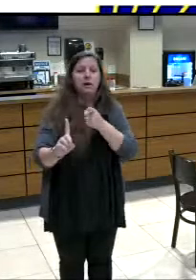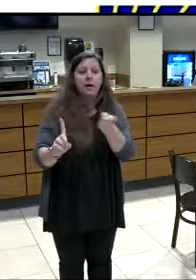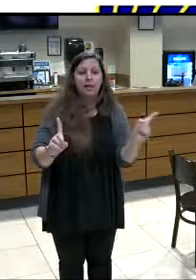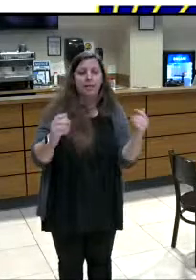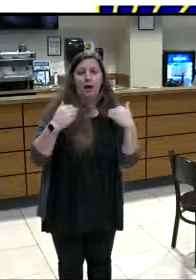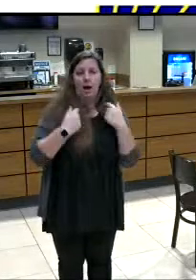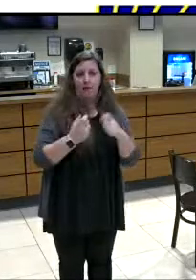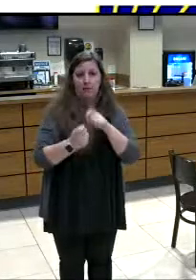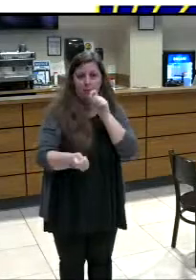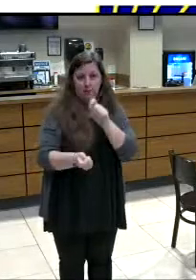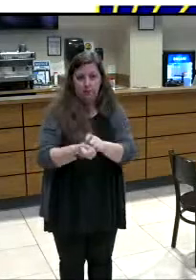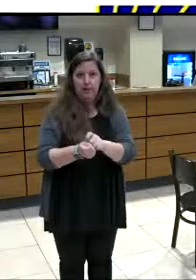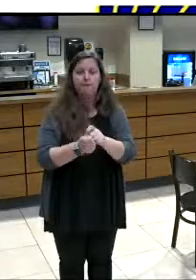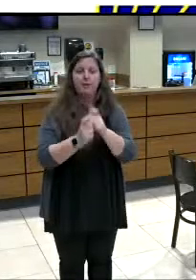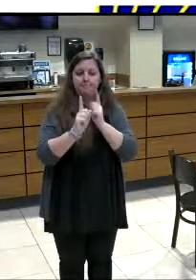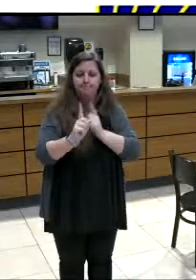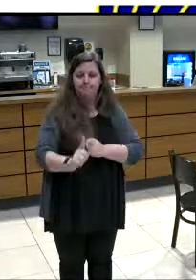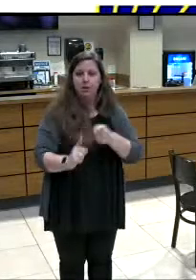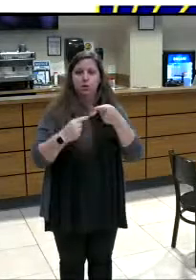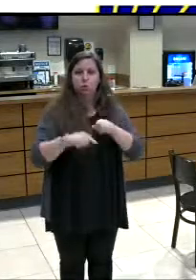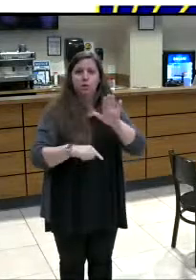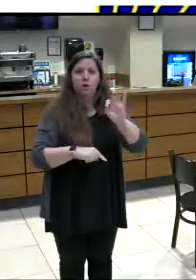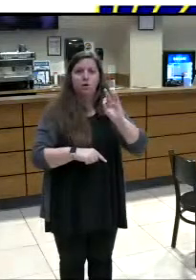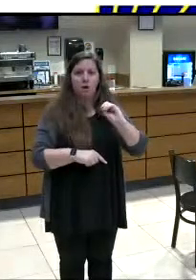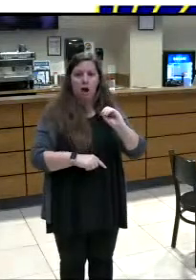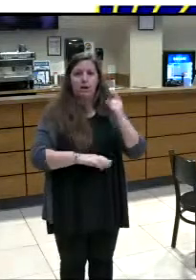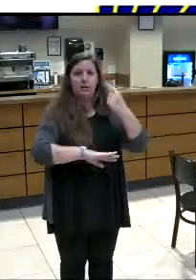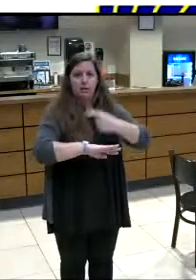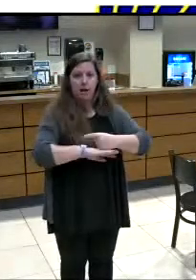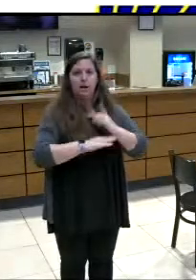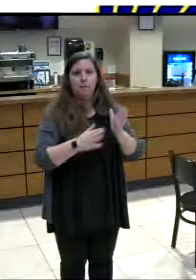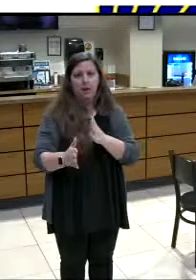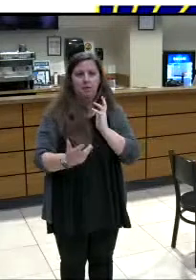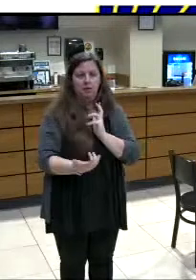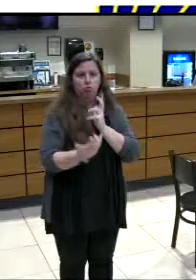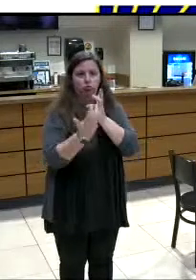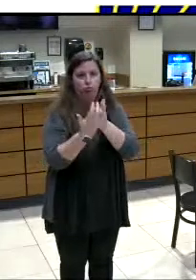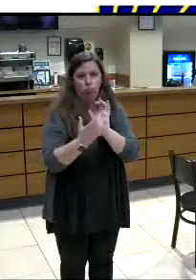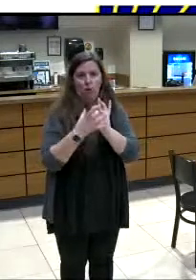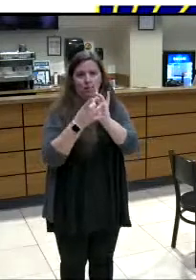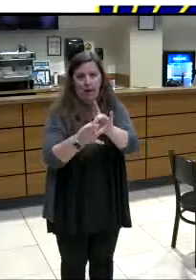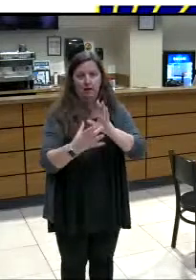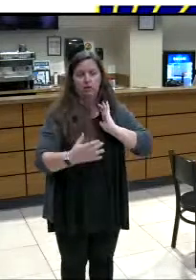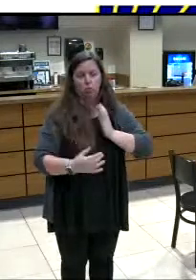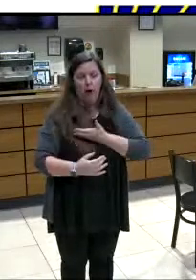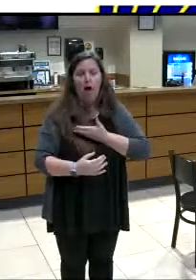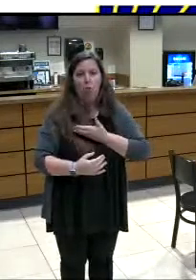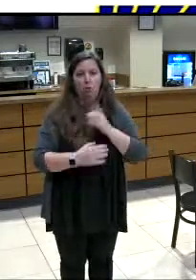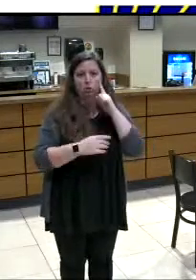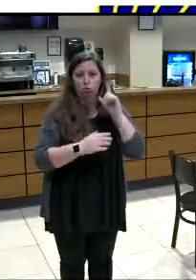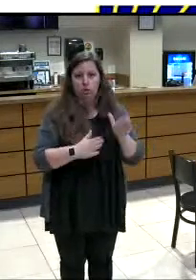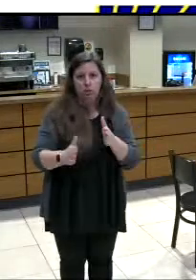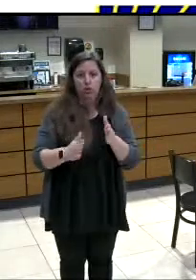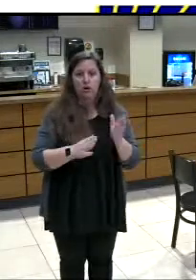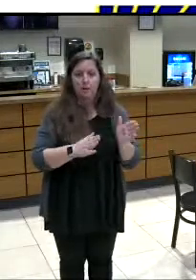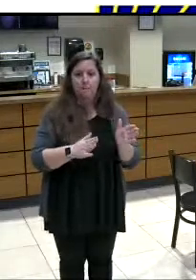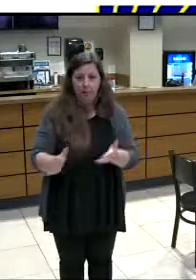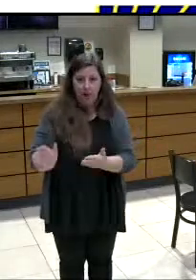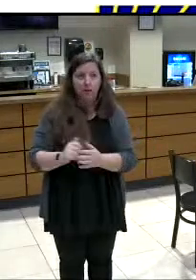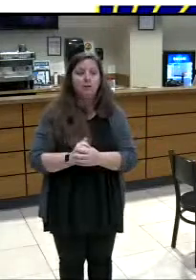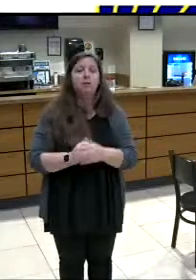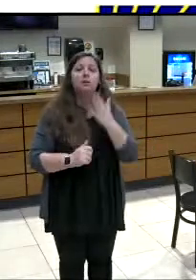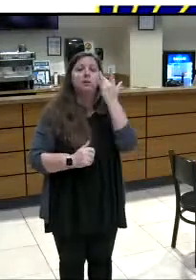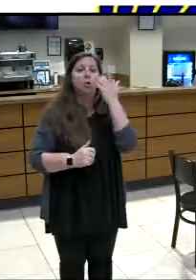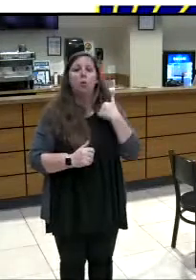goals in their 90-day plan that is related to our strategic plan. So the reason that we have implemented the strategic support